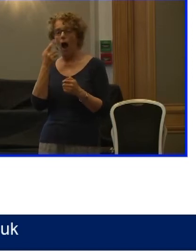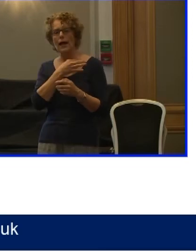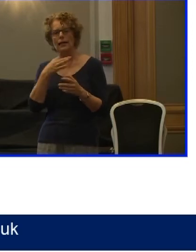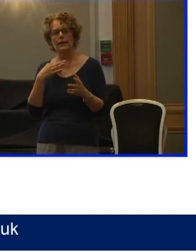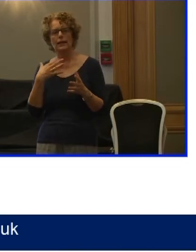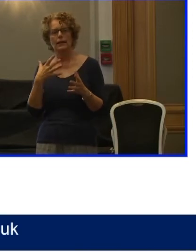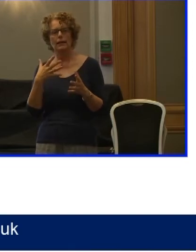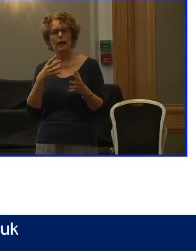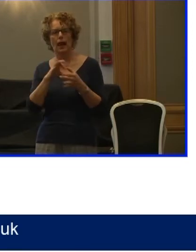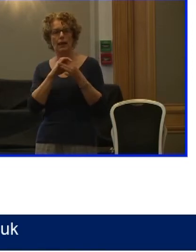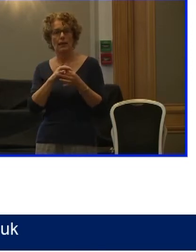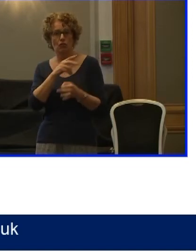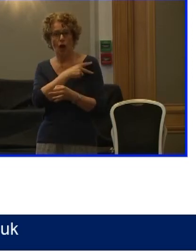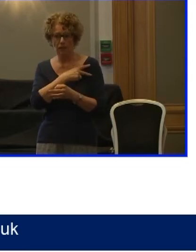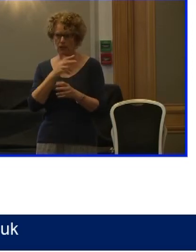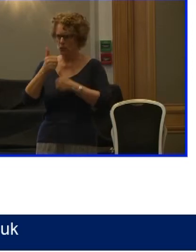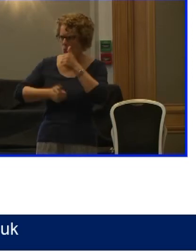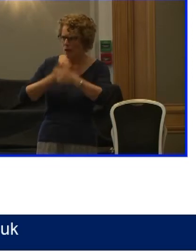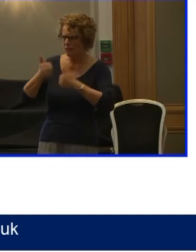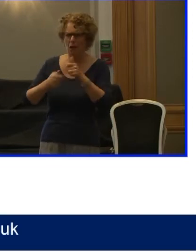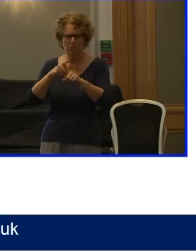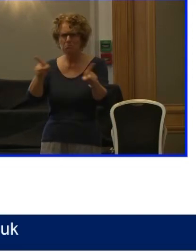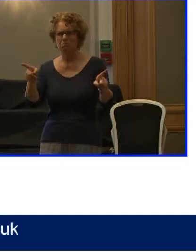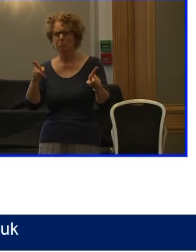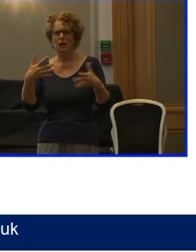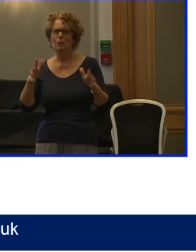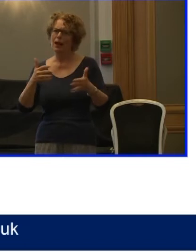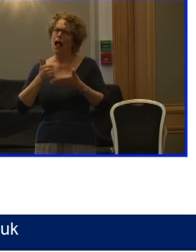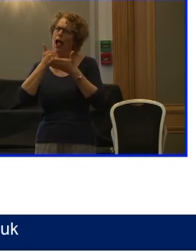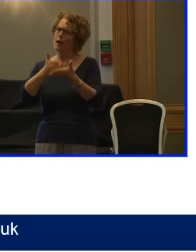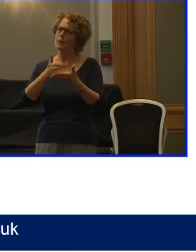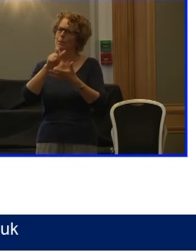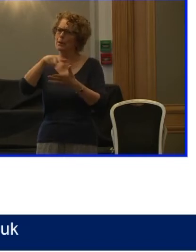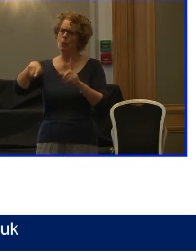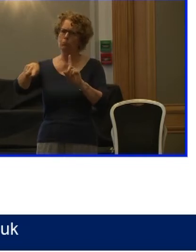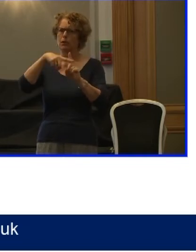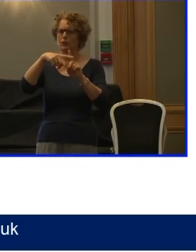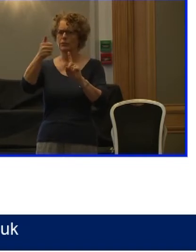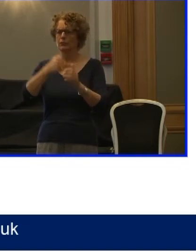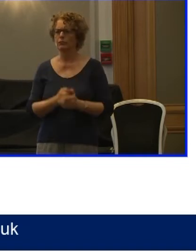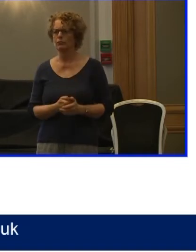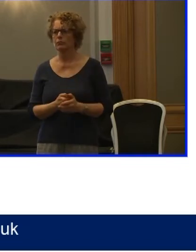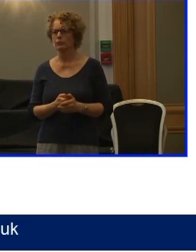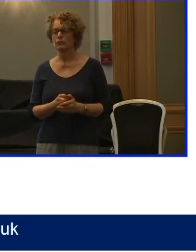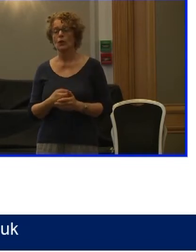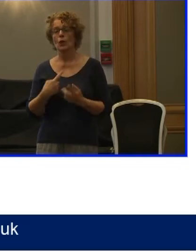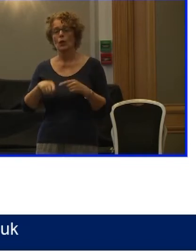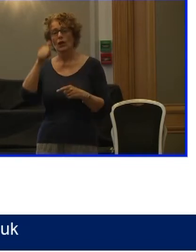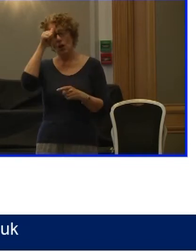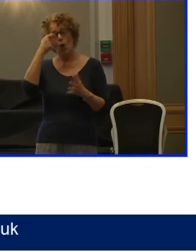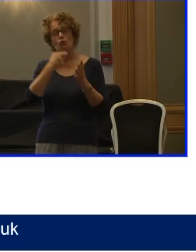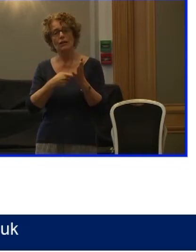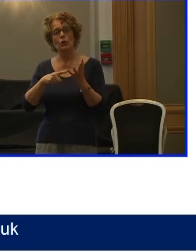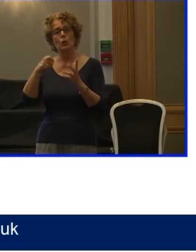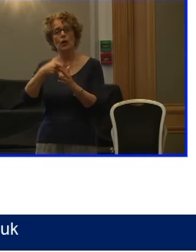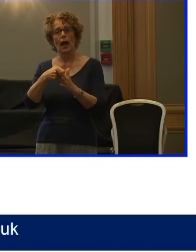or ECLOs in the room, well done. That's a huge positive difference you're making to our community. And we know at Retina UK that the demand on ECLOs